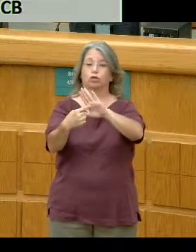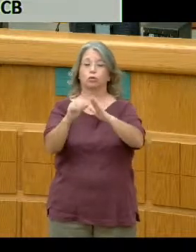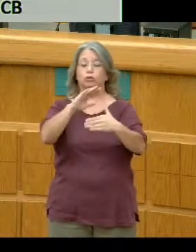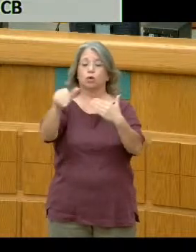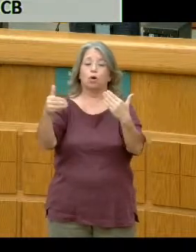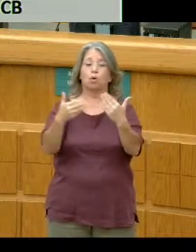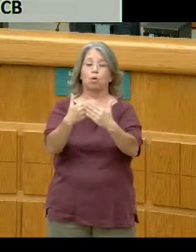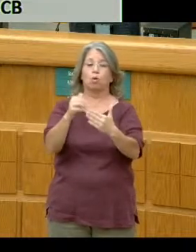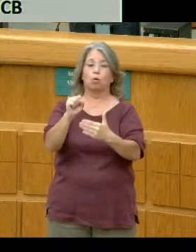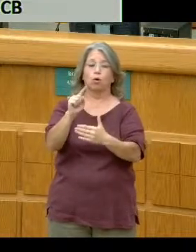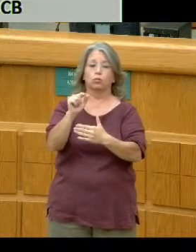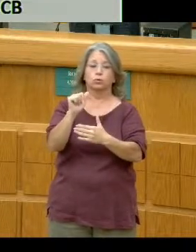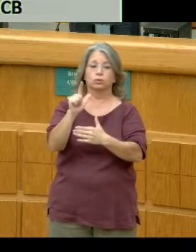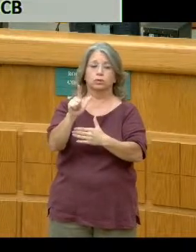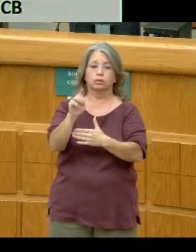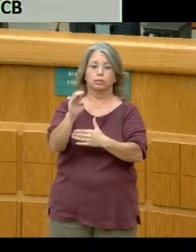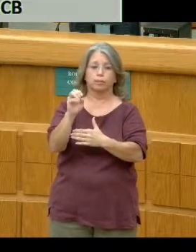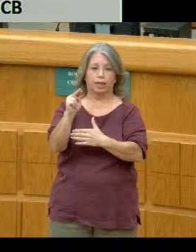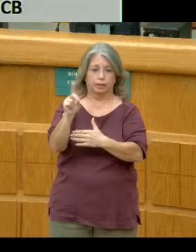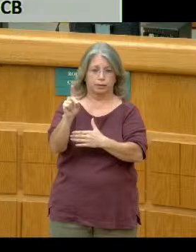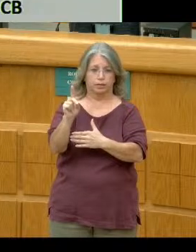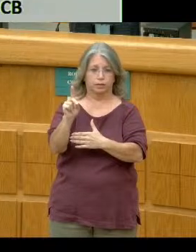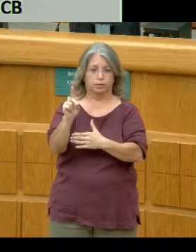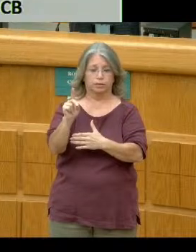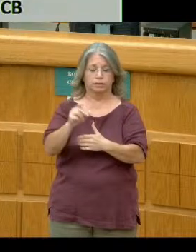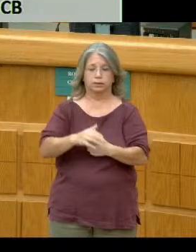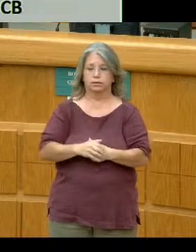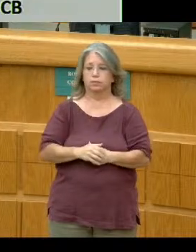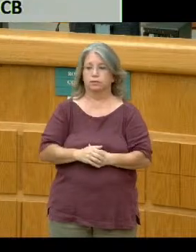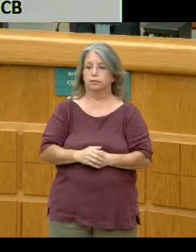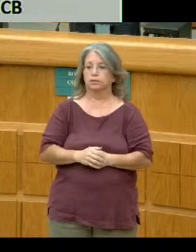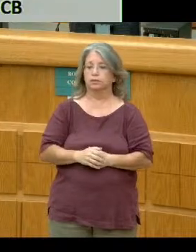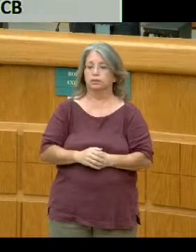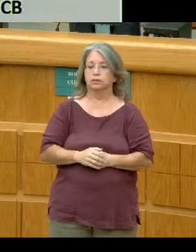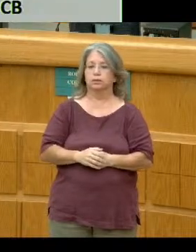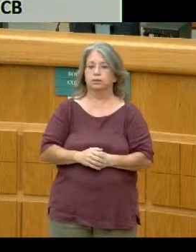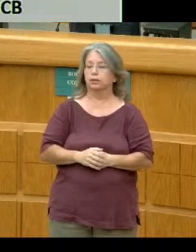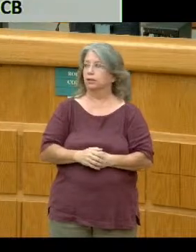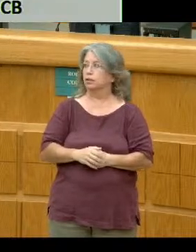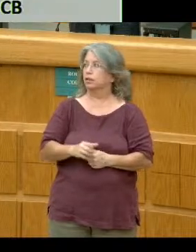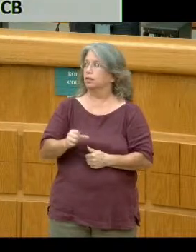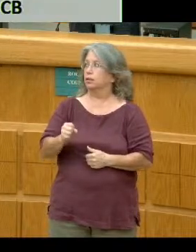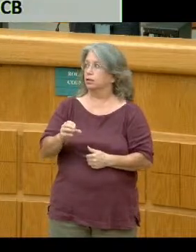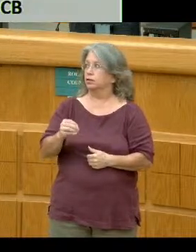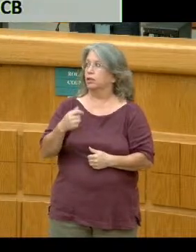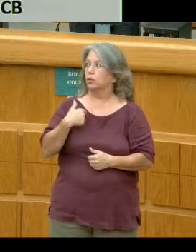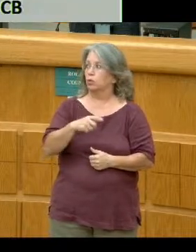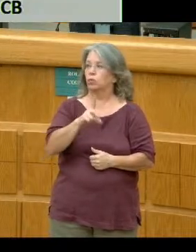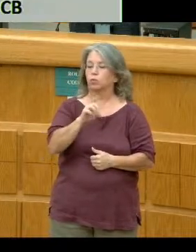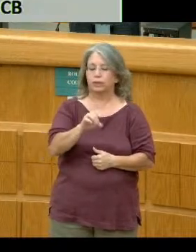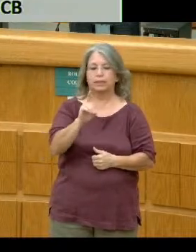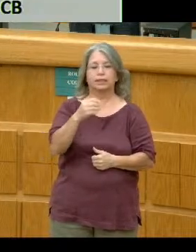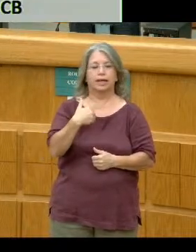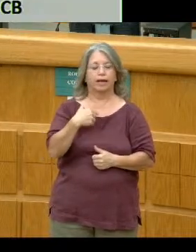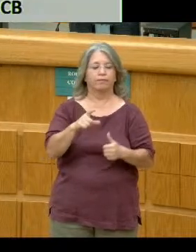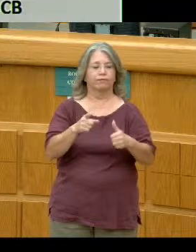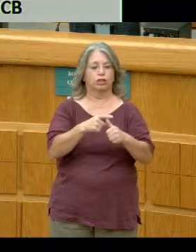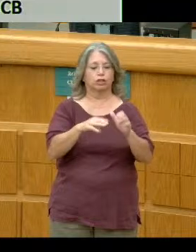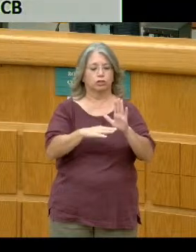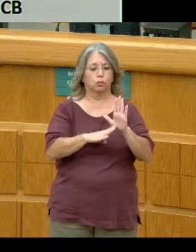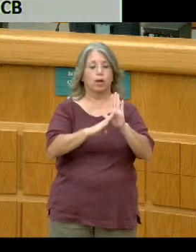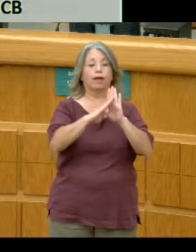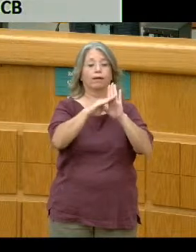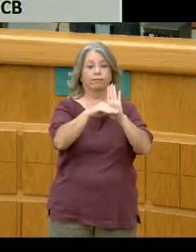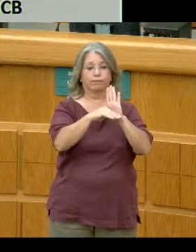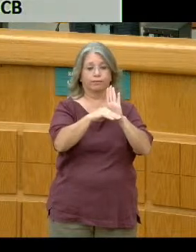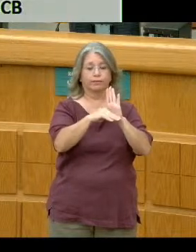clear. Moving forward. Okay, so there was a first wave. It was way back here, and we flattened that wave. Now